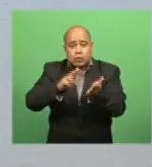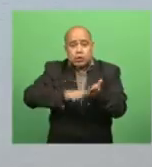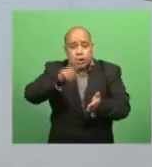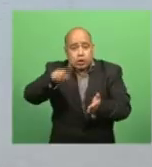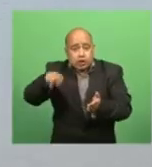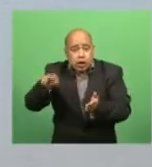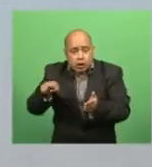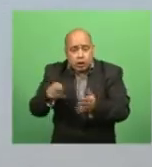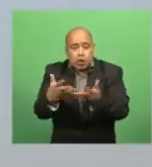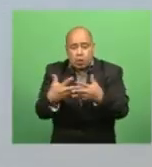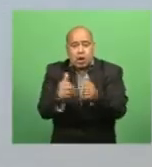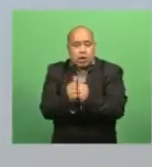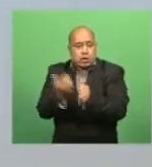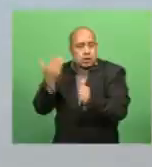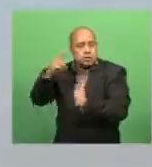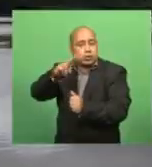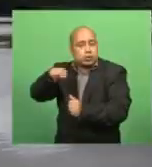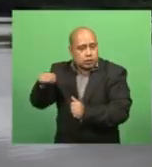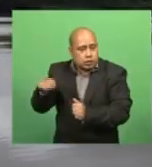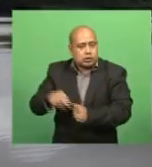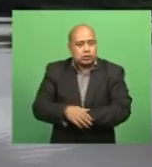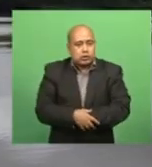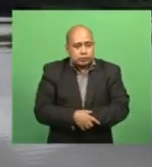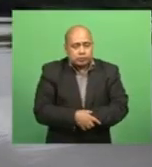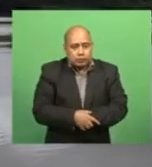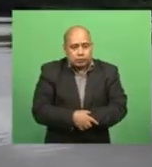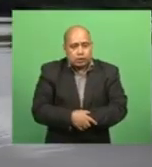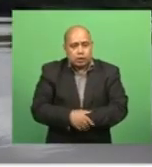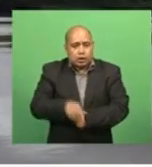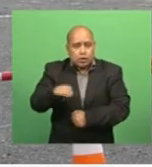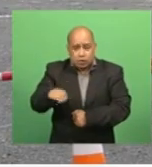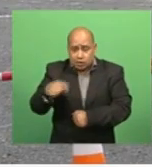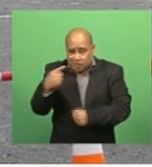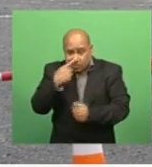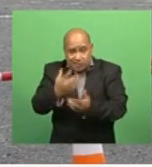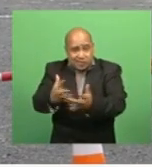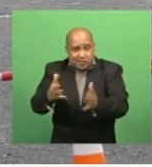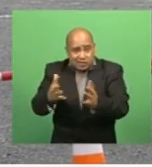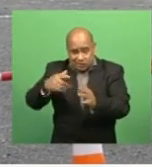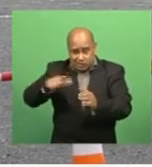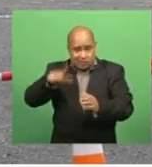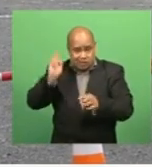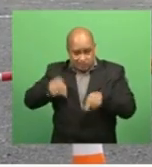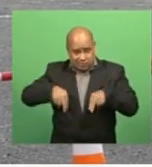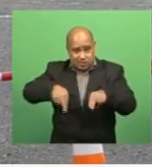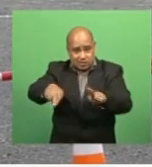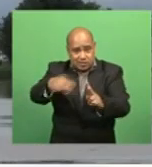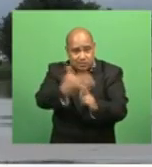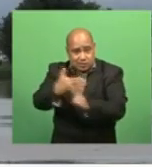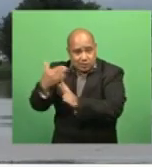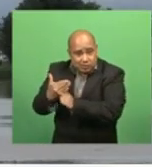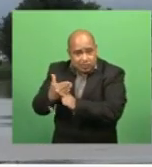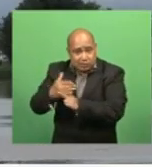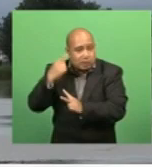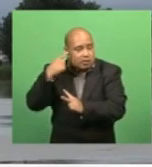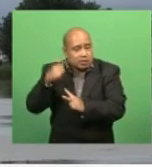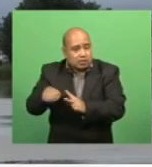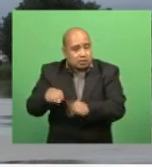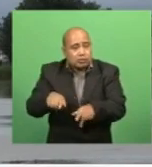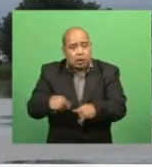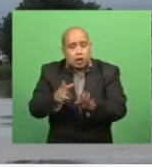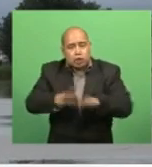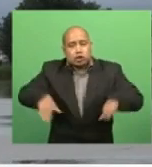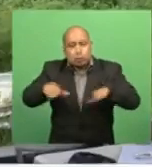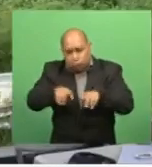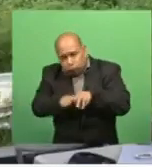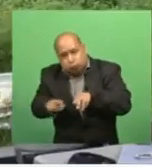was received yesterday that the accused had allegedly breached the Nausori lockdown restrictions after he swam from Tonga to Nandali. Of the